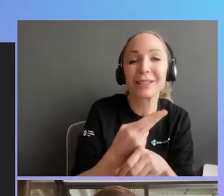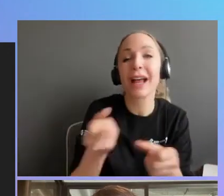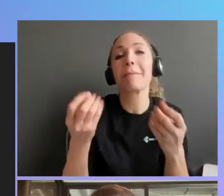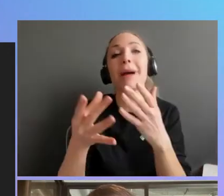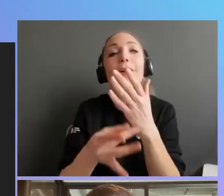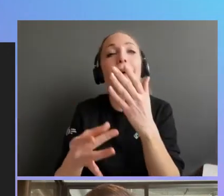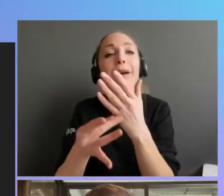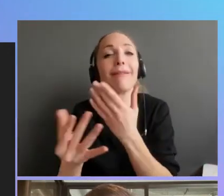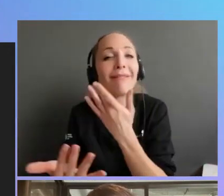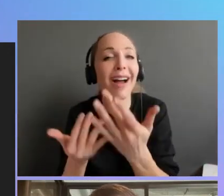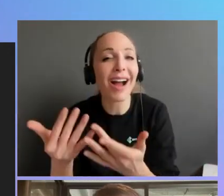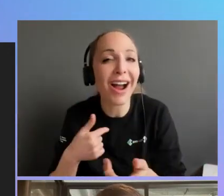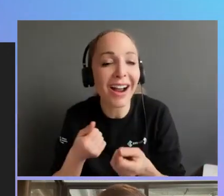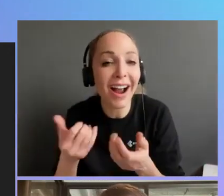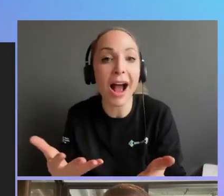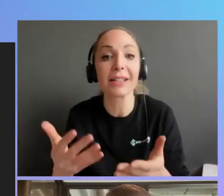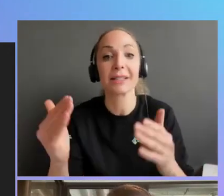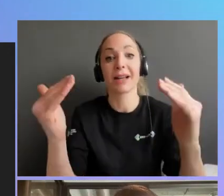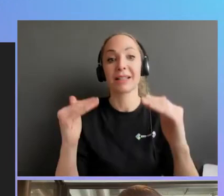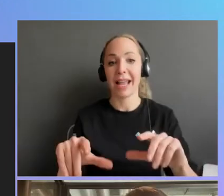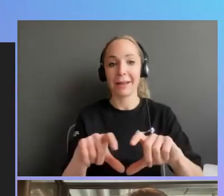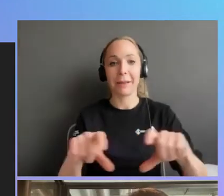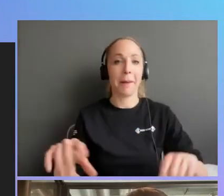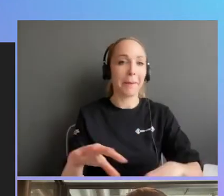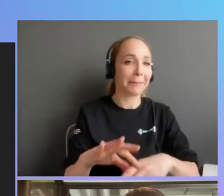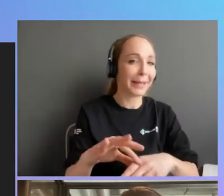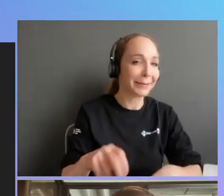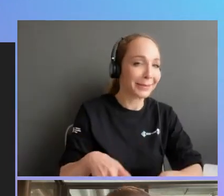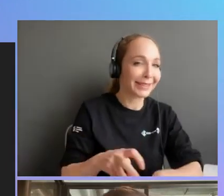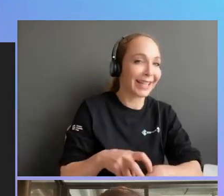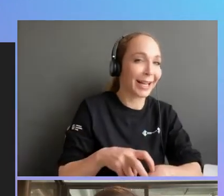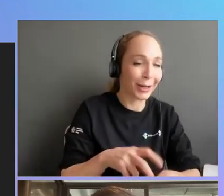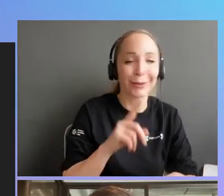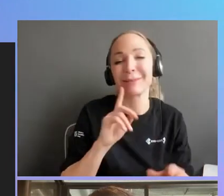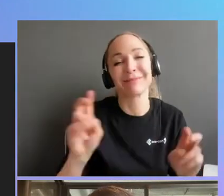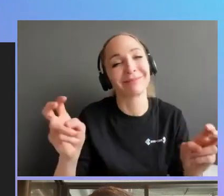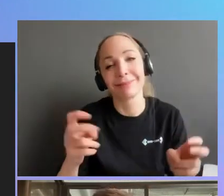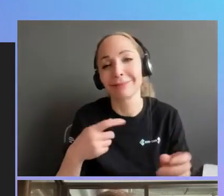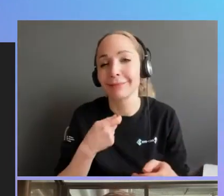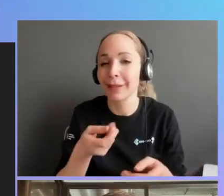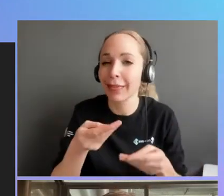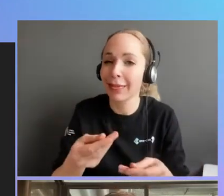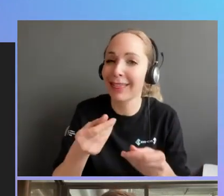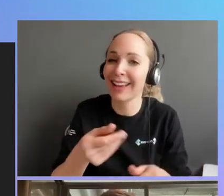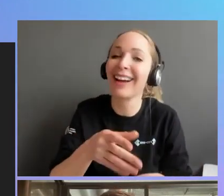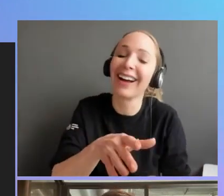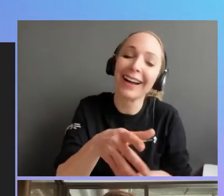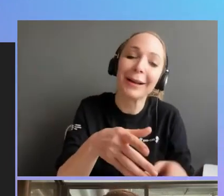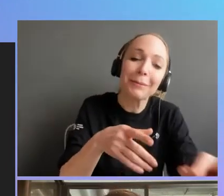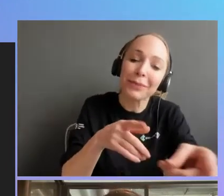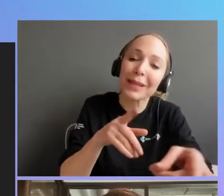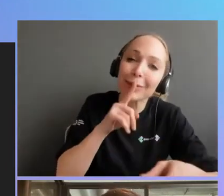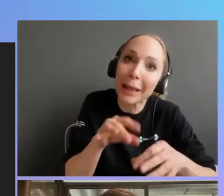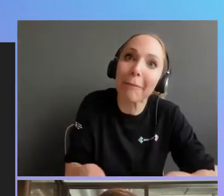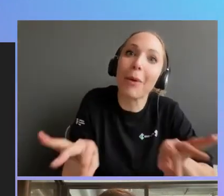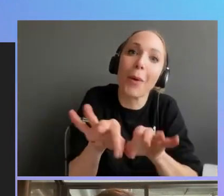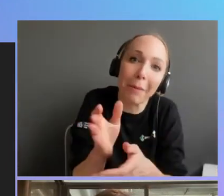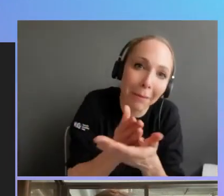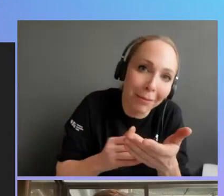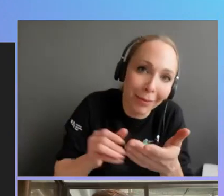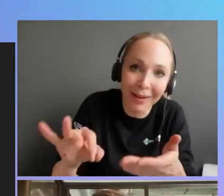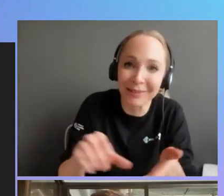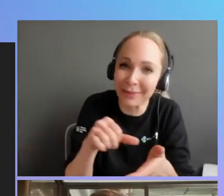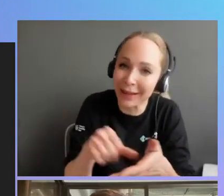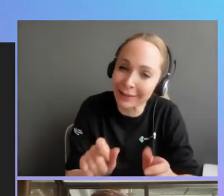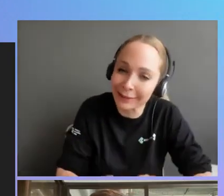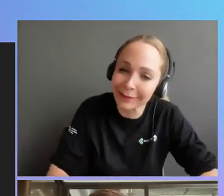or the meat and potatoes of the page, once again, no pun intended, we have our recipes. I'm going to call them recipe cards, and they're